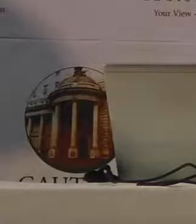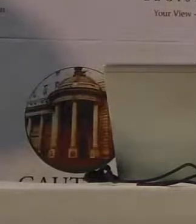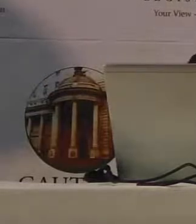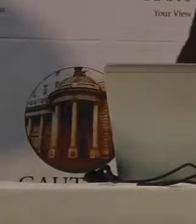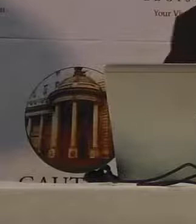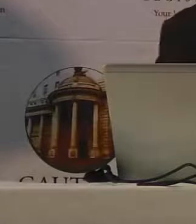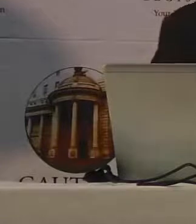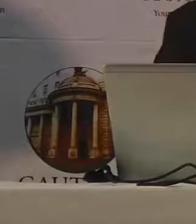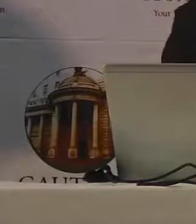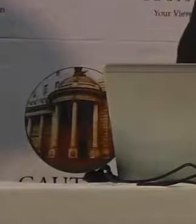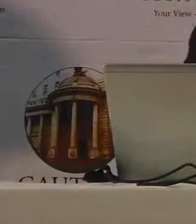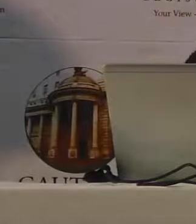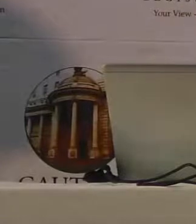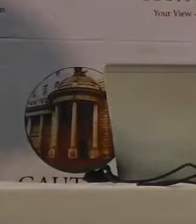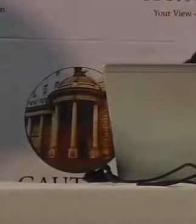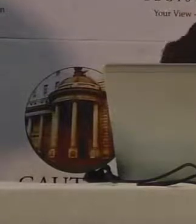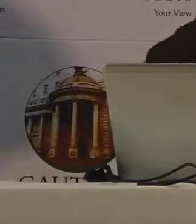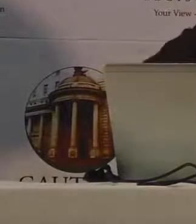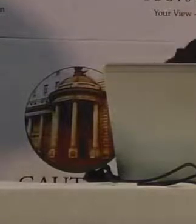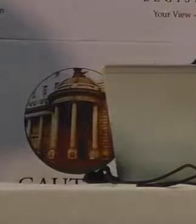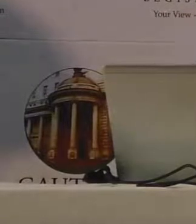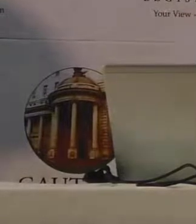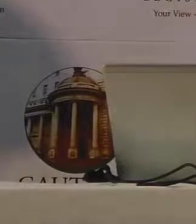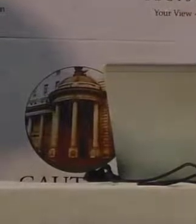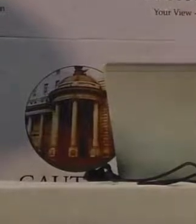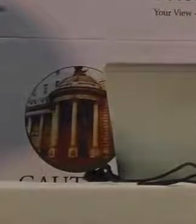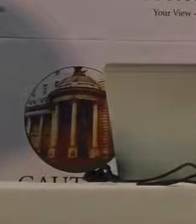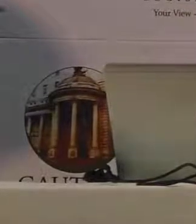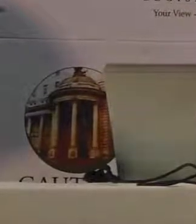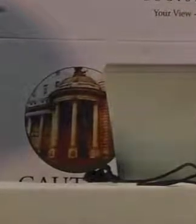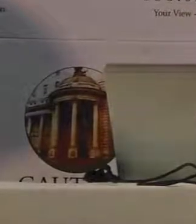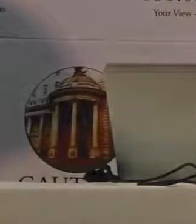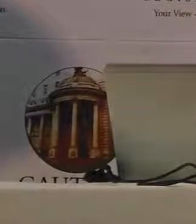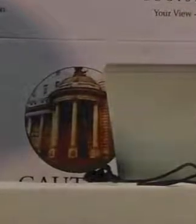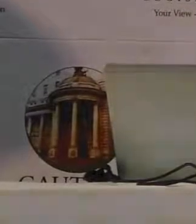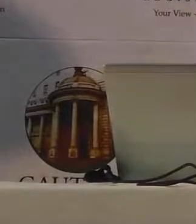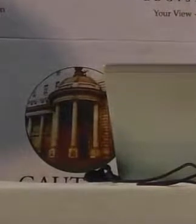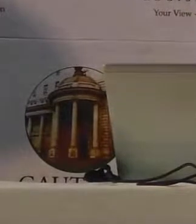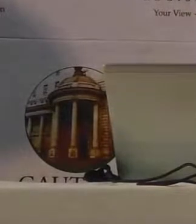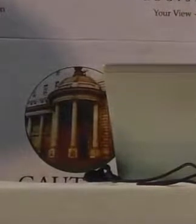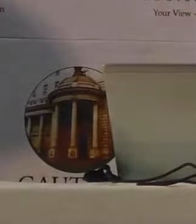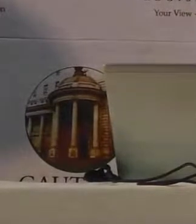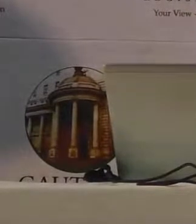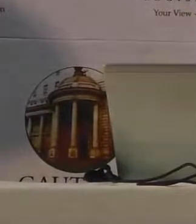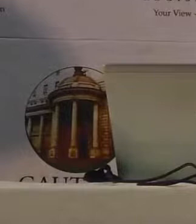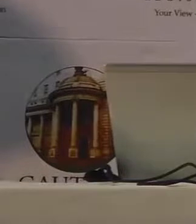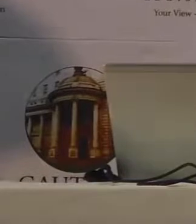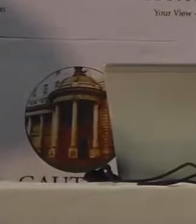be an opportunity for members to engage with yourself,